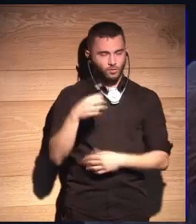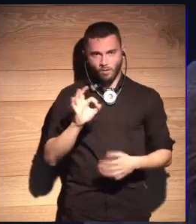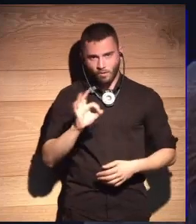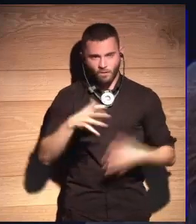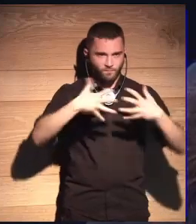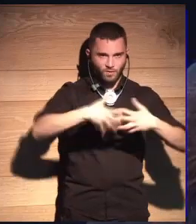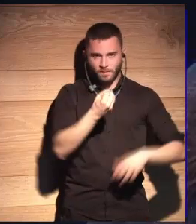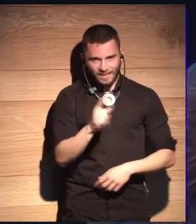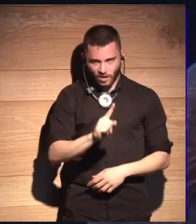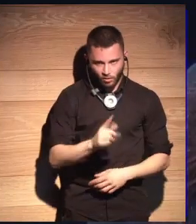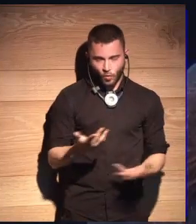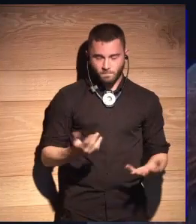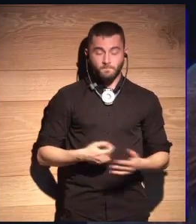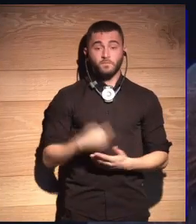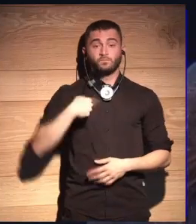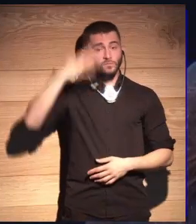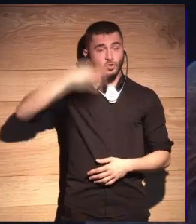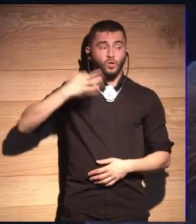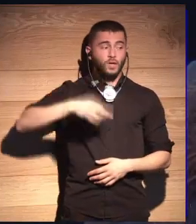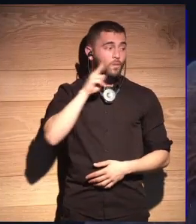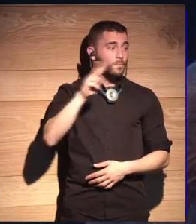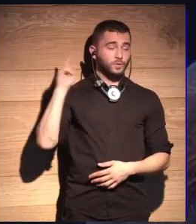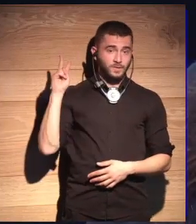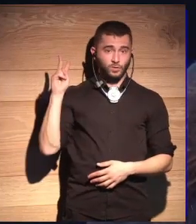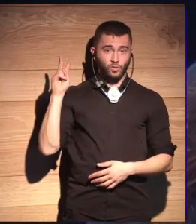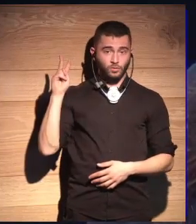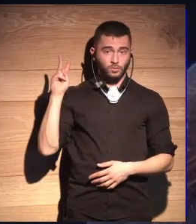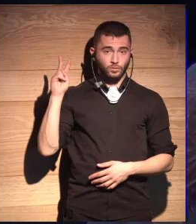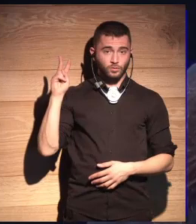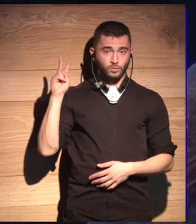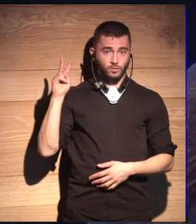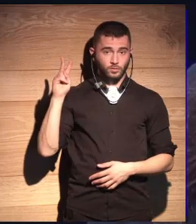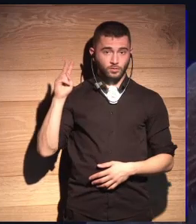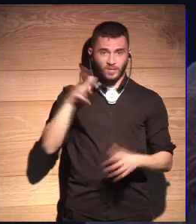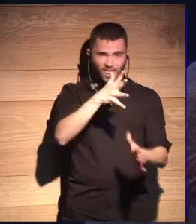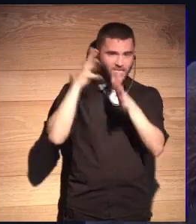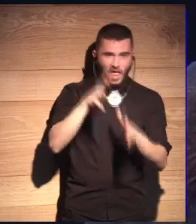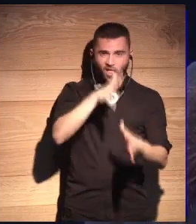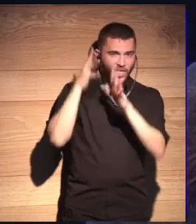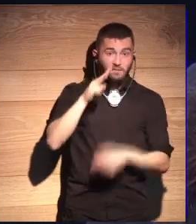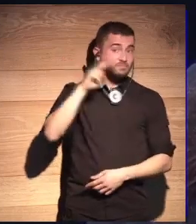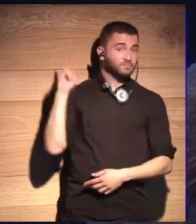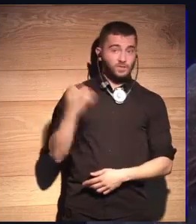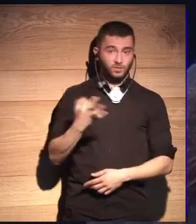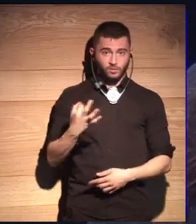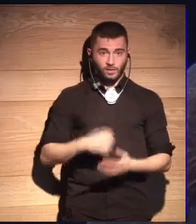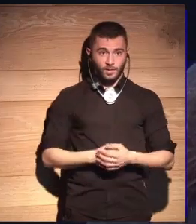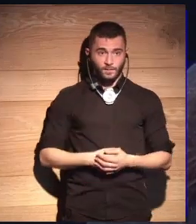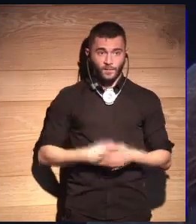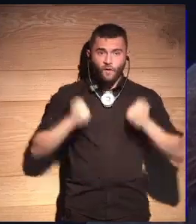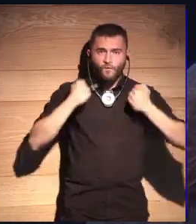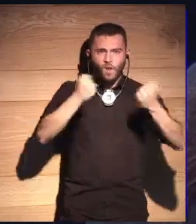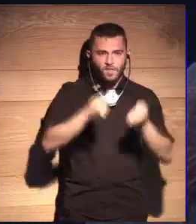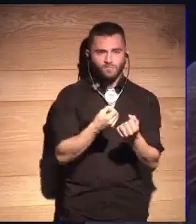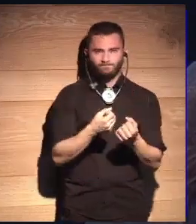I think that what we've seen over the last few decades are various forces which have gradually